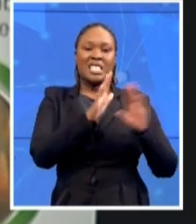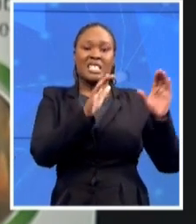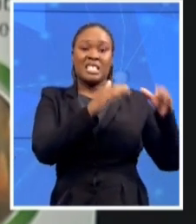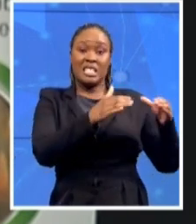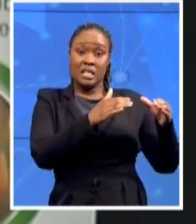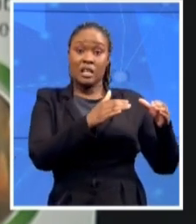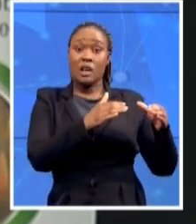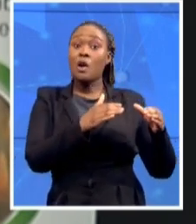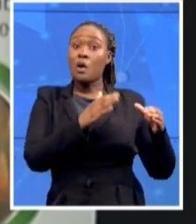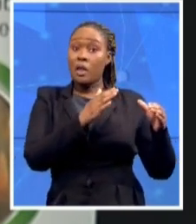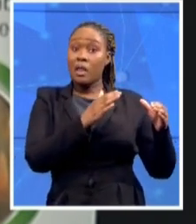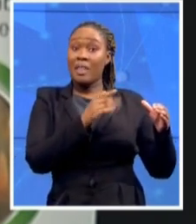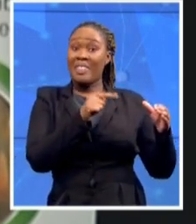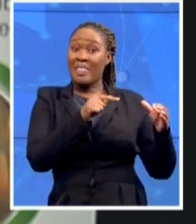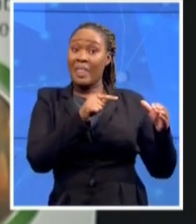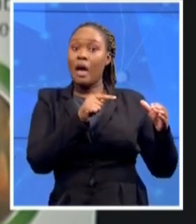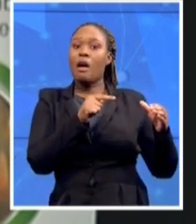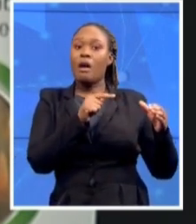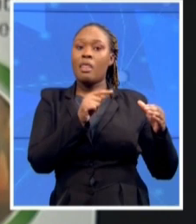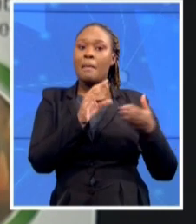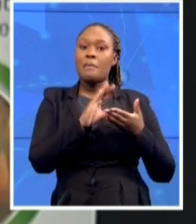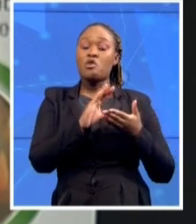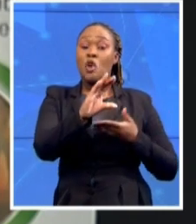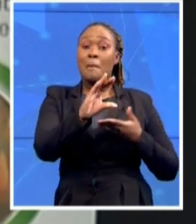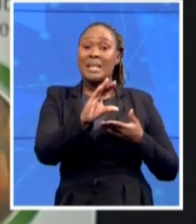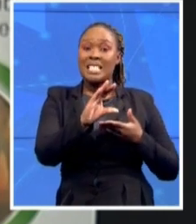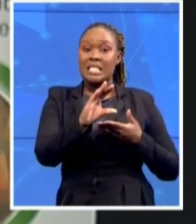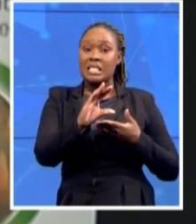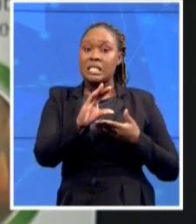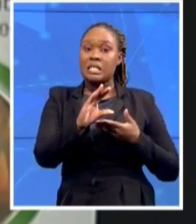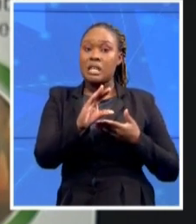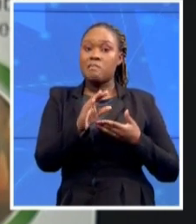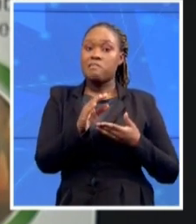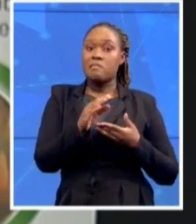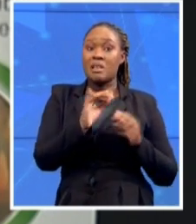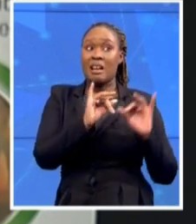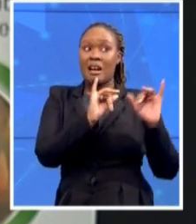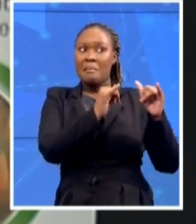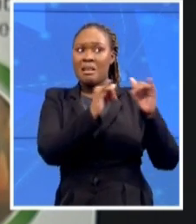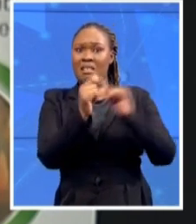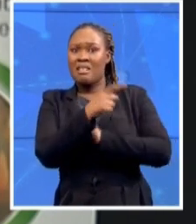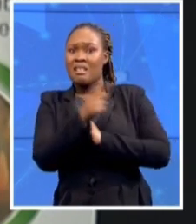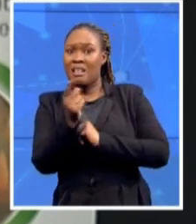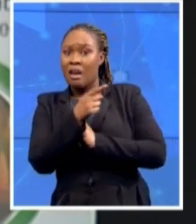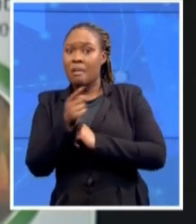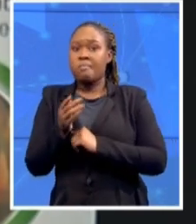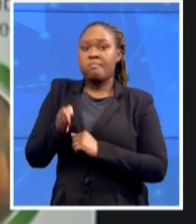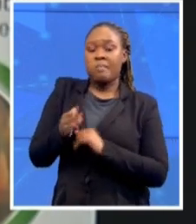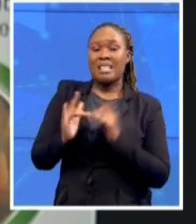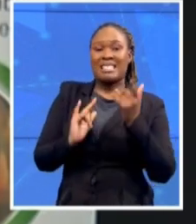today. And in fact, they are already up and available this morning.